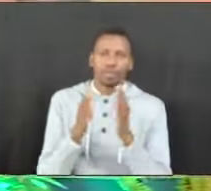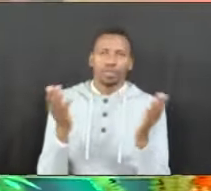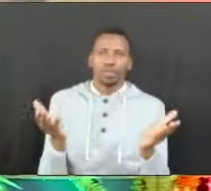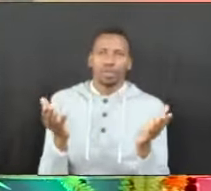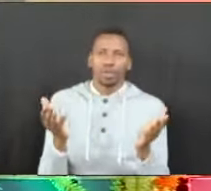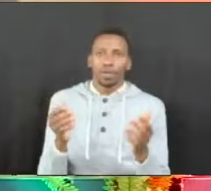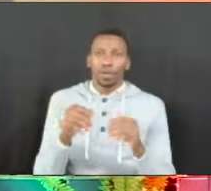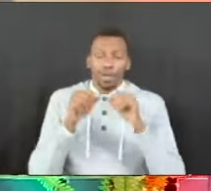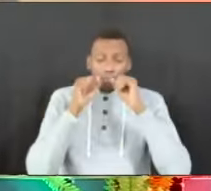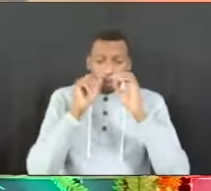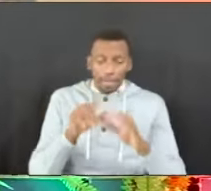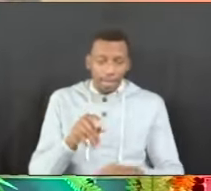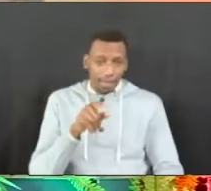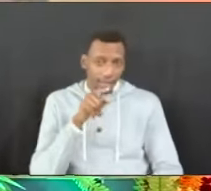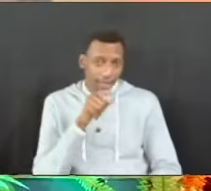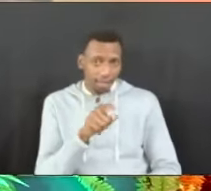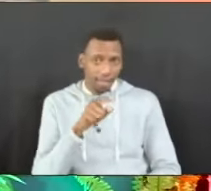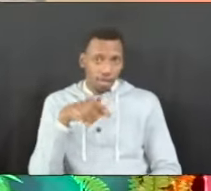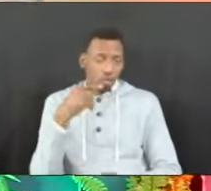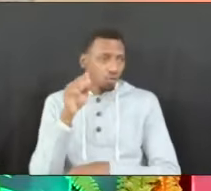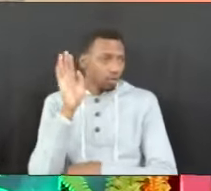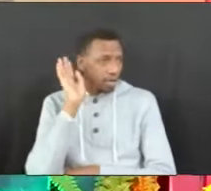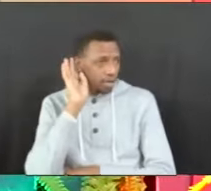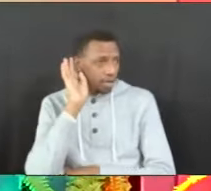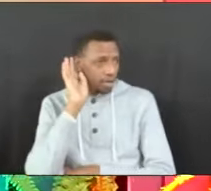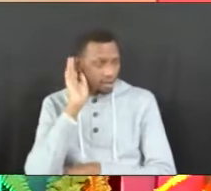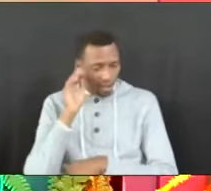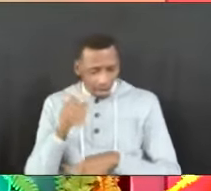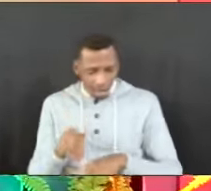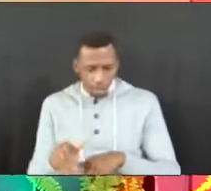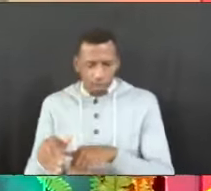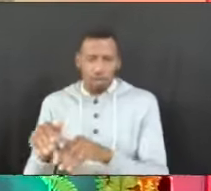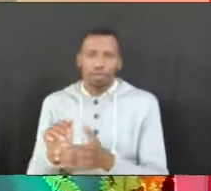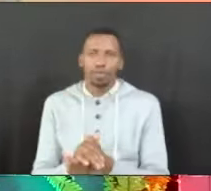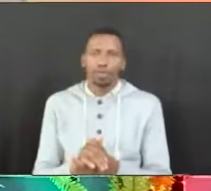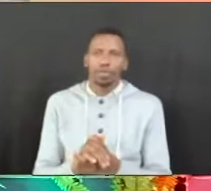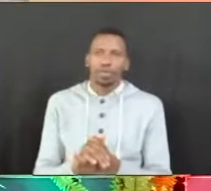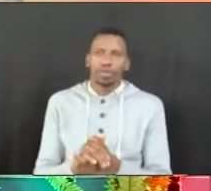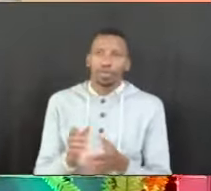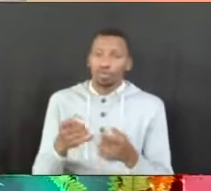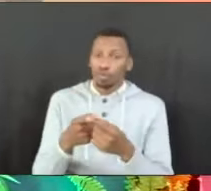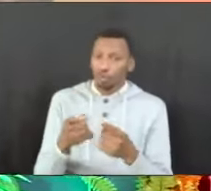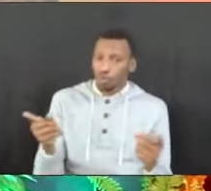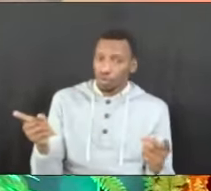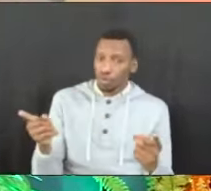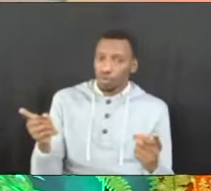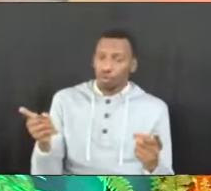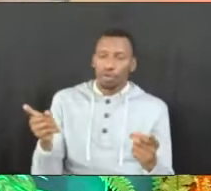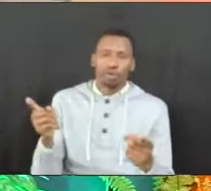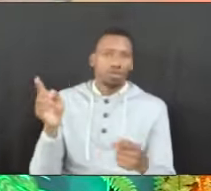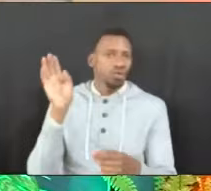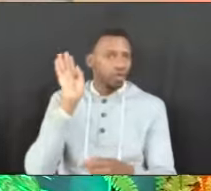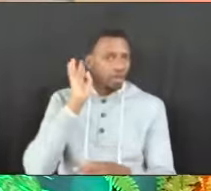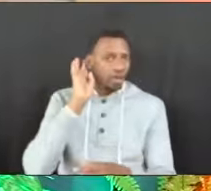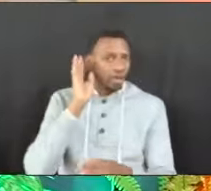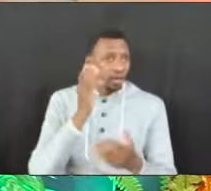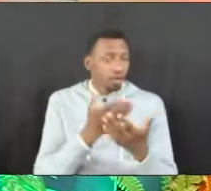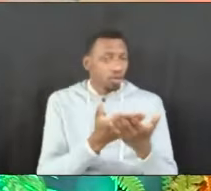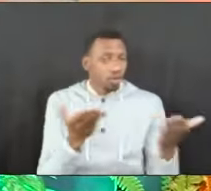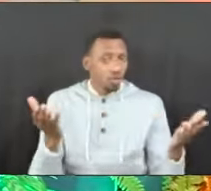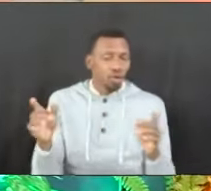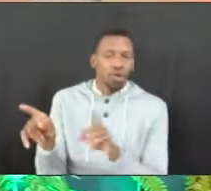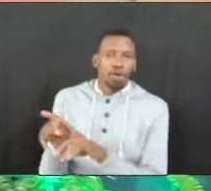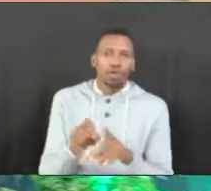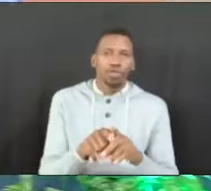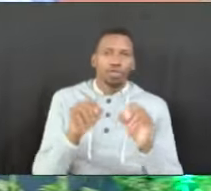heareth. I am reading to you so that you may do what? Hear, that you too may receive the blessing